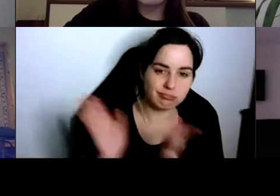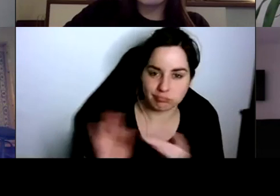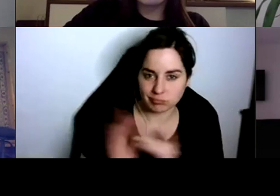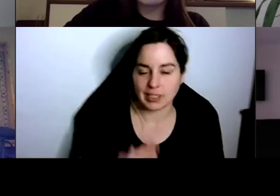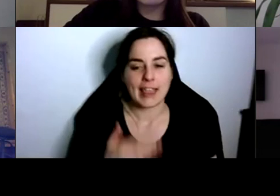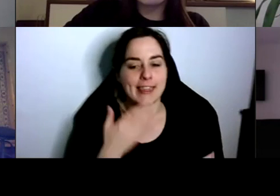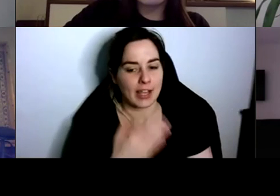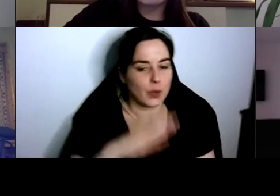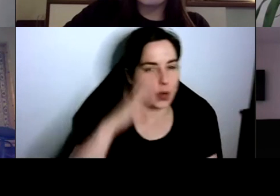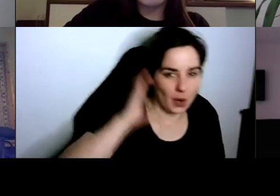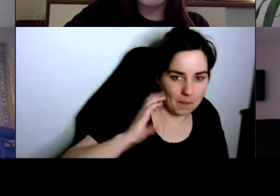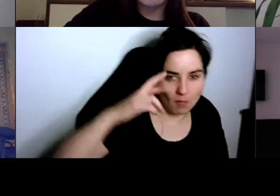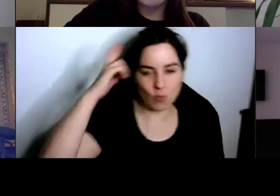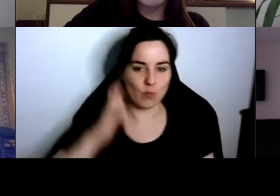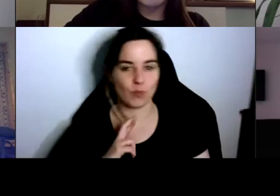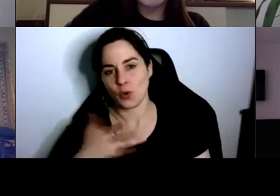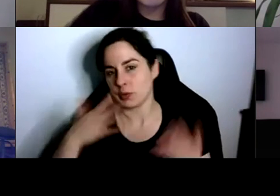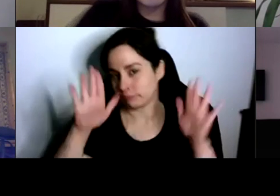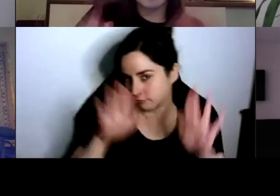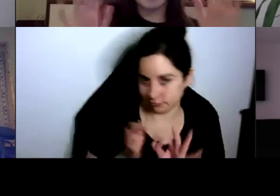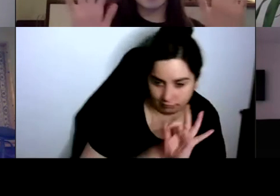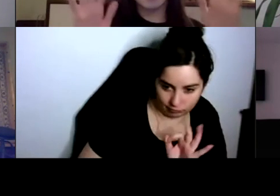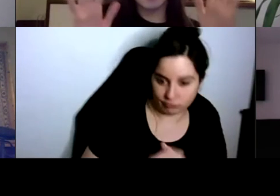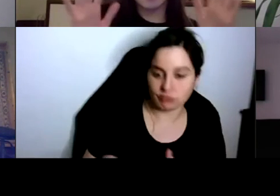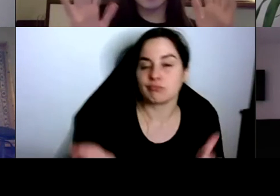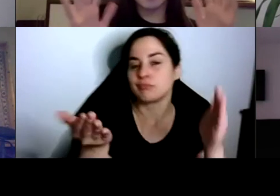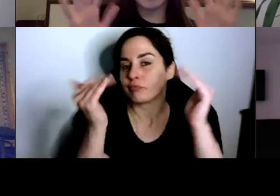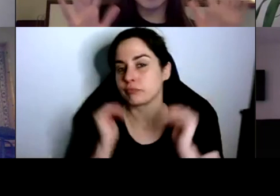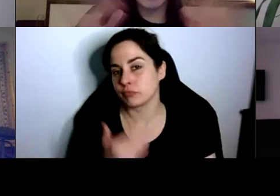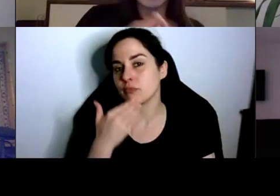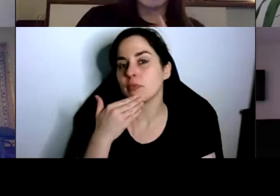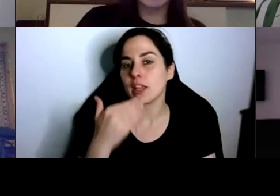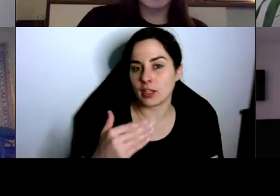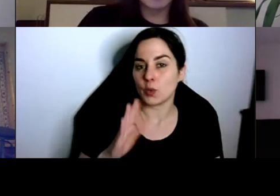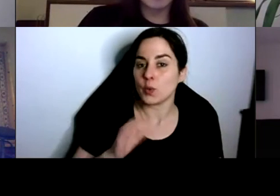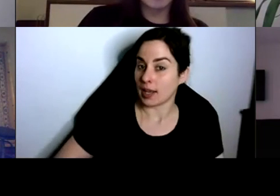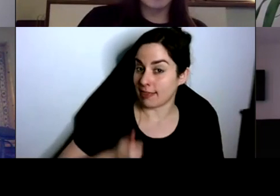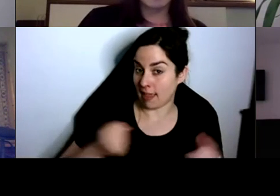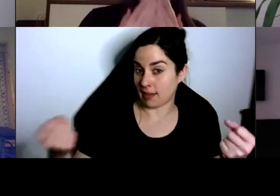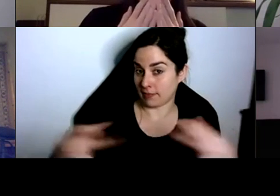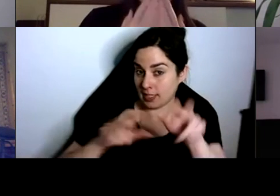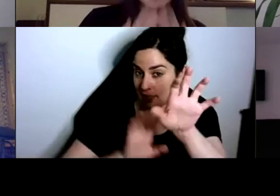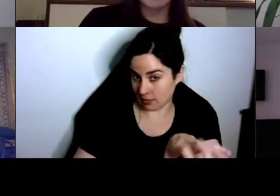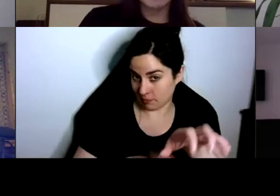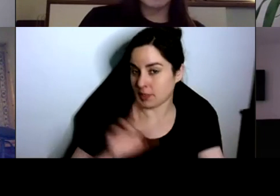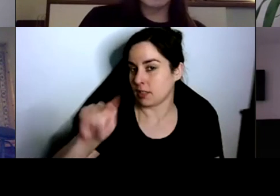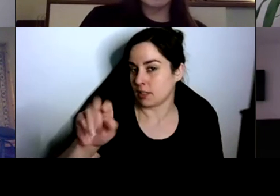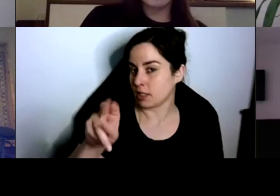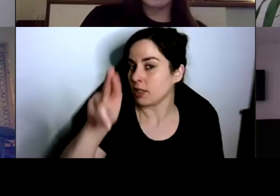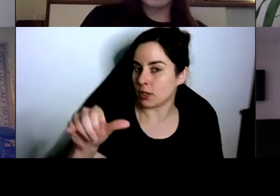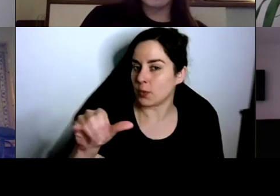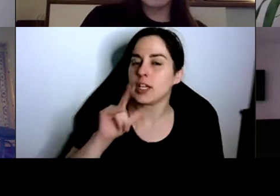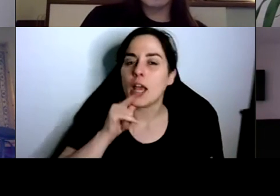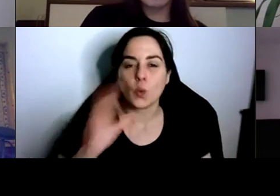Rogue, our amazing ASL interpreters. Thank you to our awesome live captioner, Tony. And for our backend support, thank you,